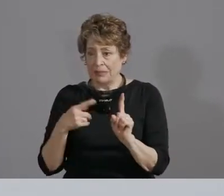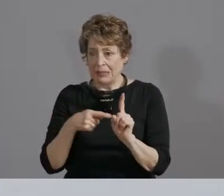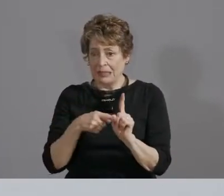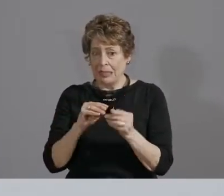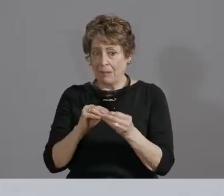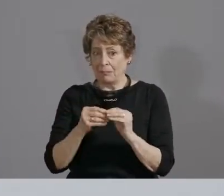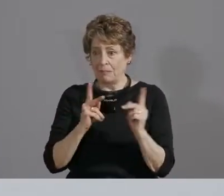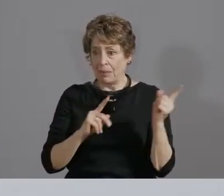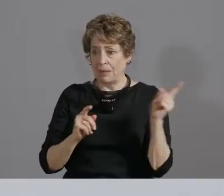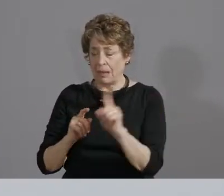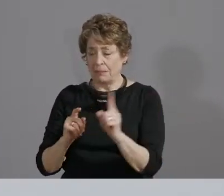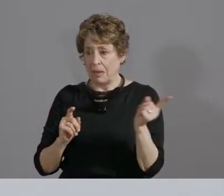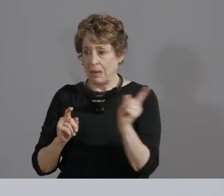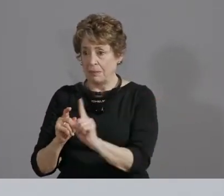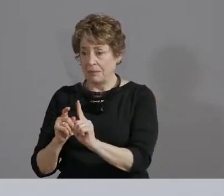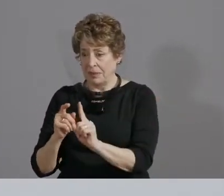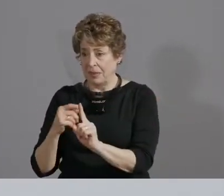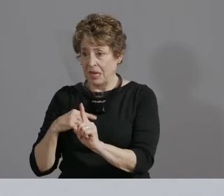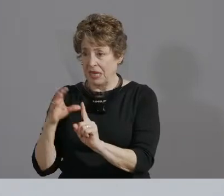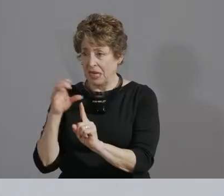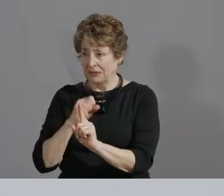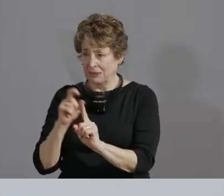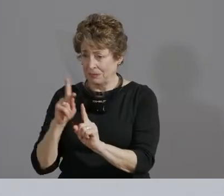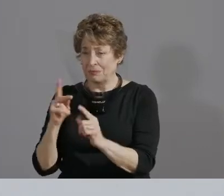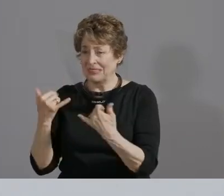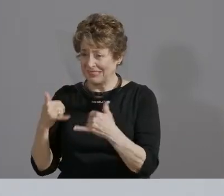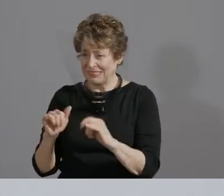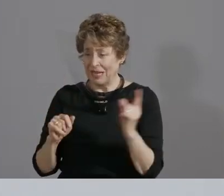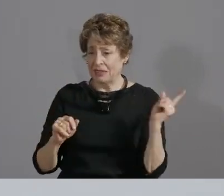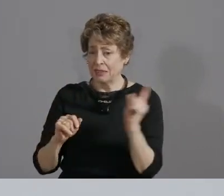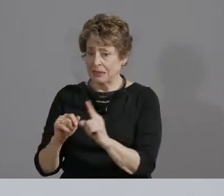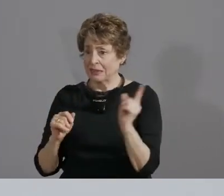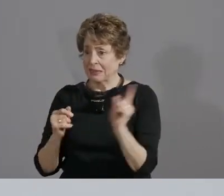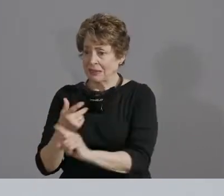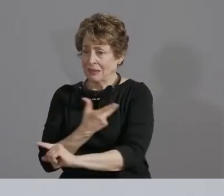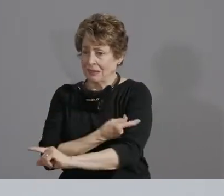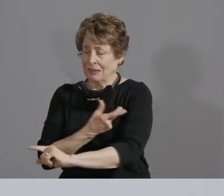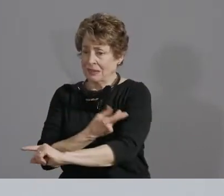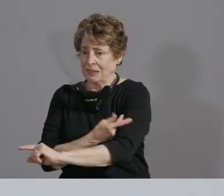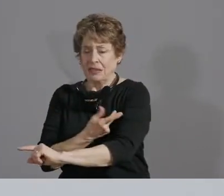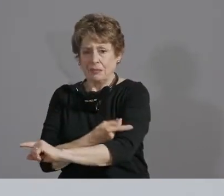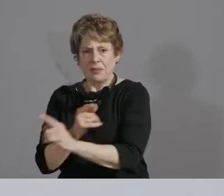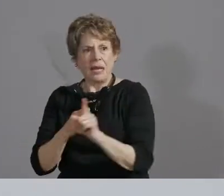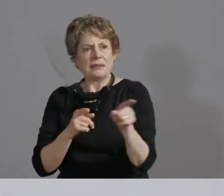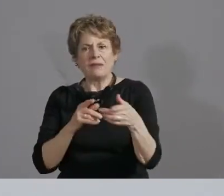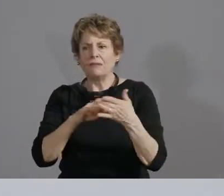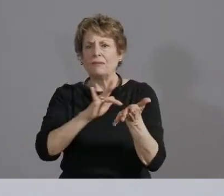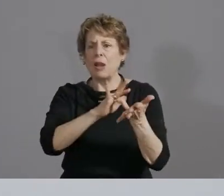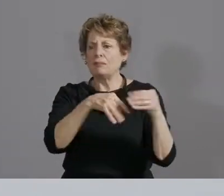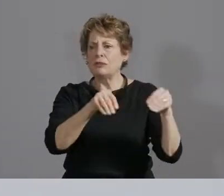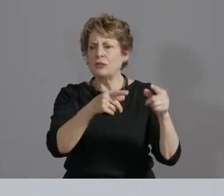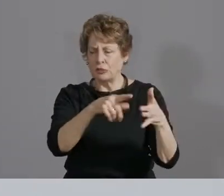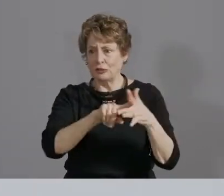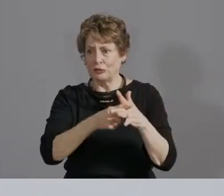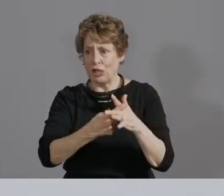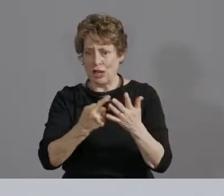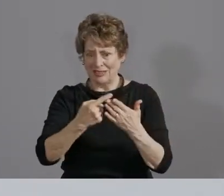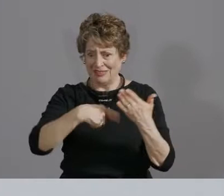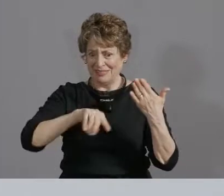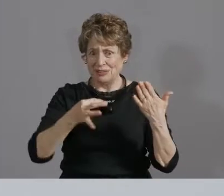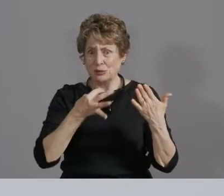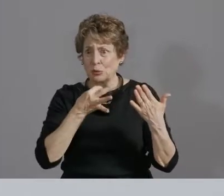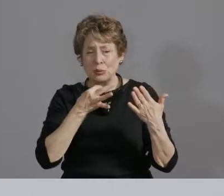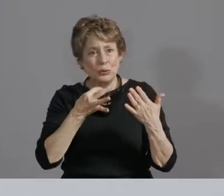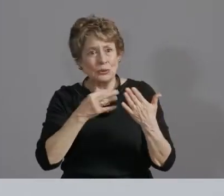of the general public will begin to get those vaccines from pharmacy locations like that now that this is being rolled out in this way. Yes,